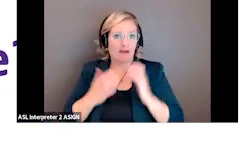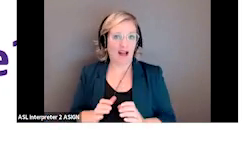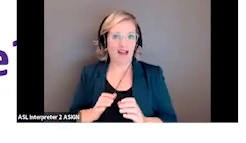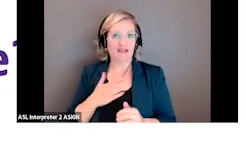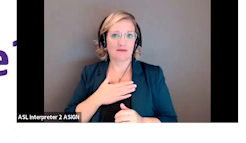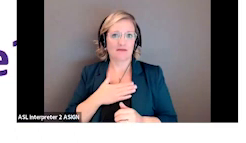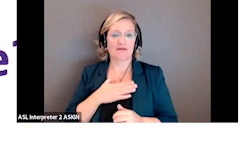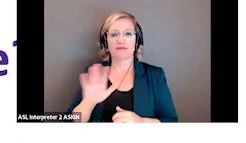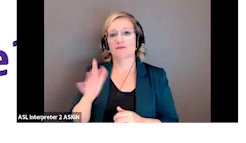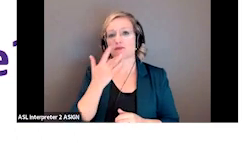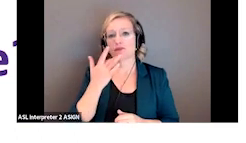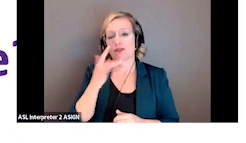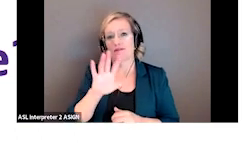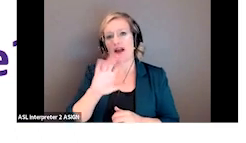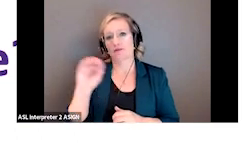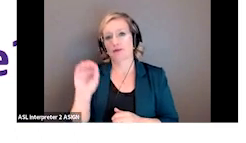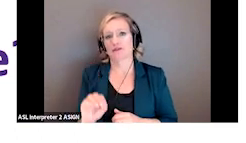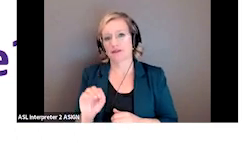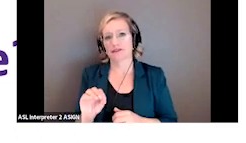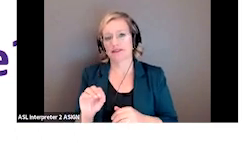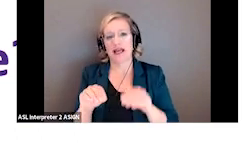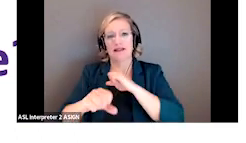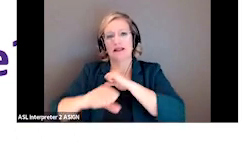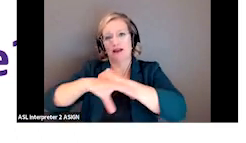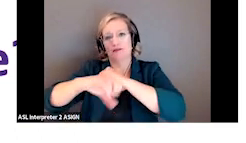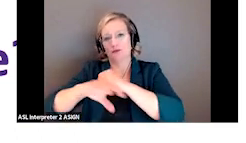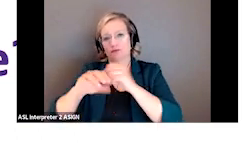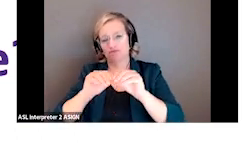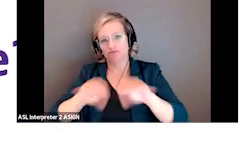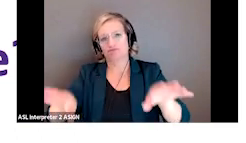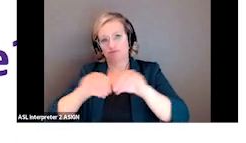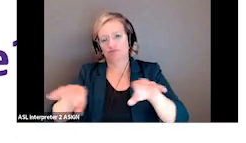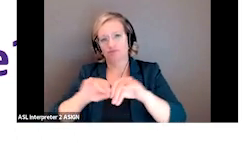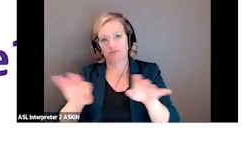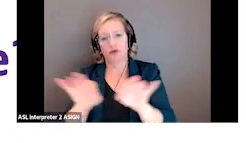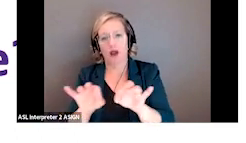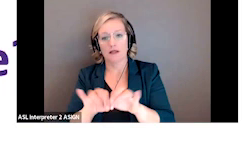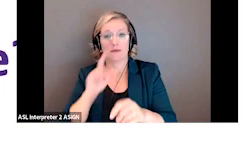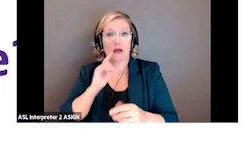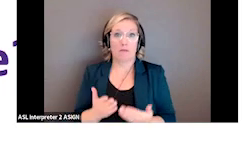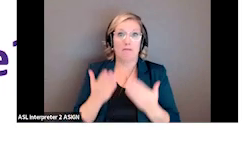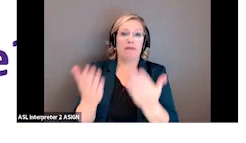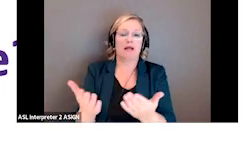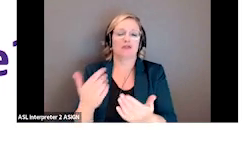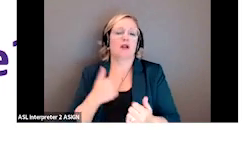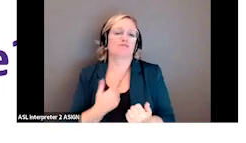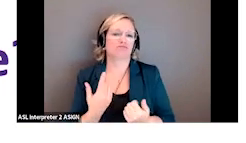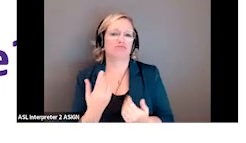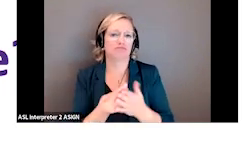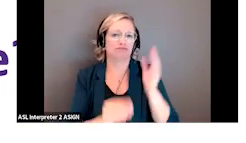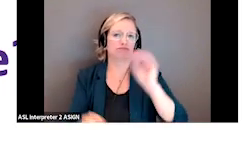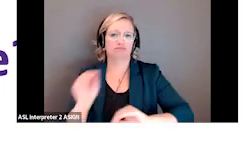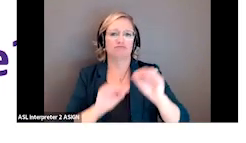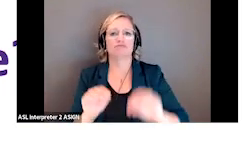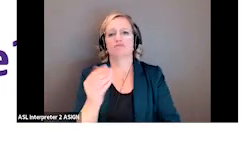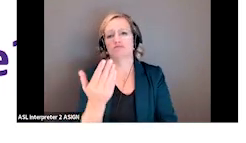and it's just based upon their profitability. Okay, but if we're budgeting, I look at 15 to 20% as a good number to see